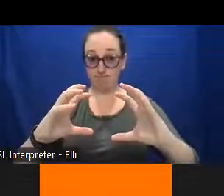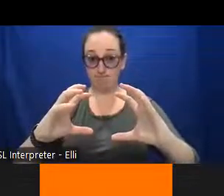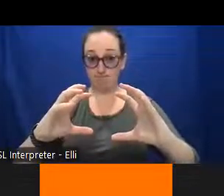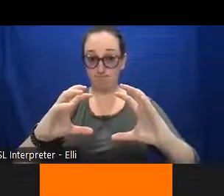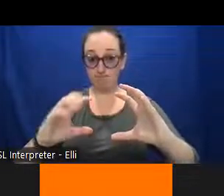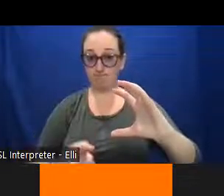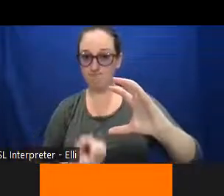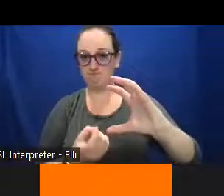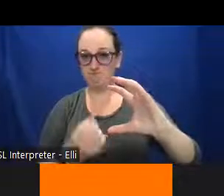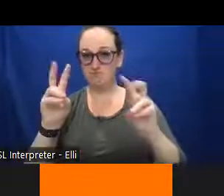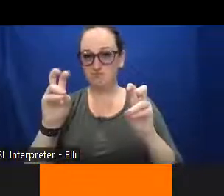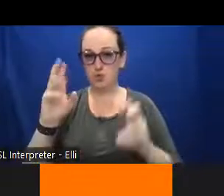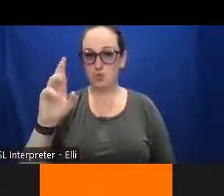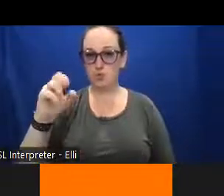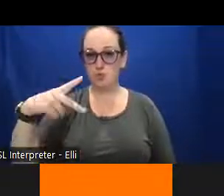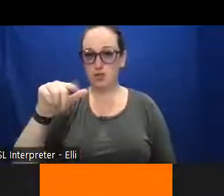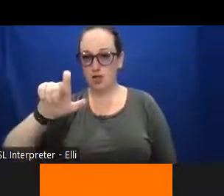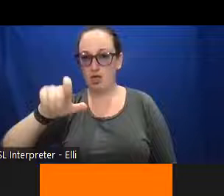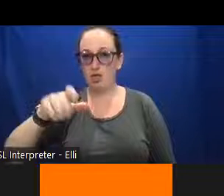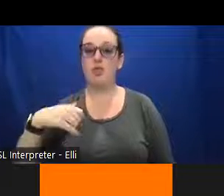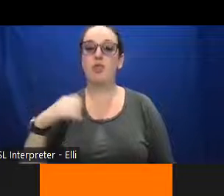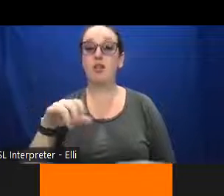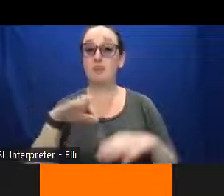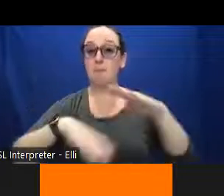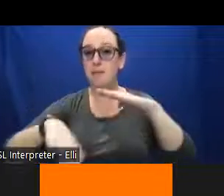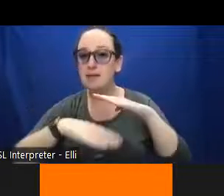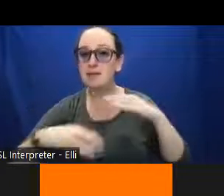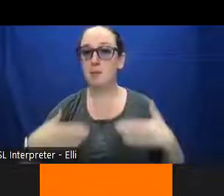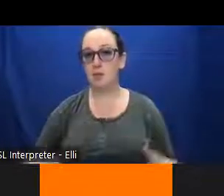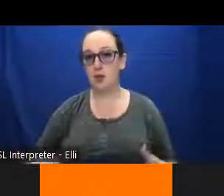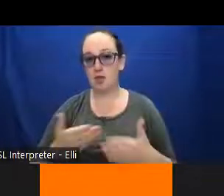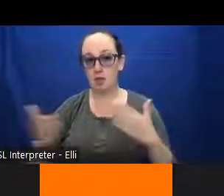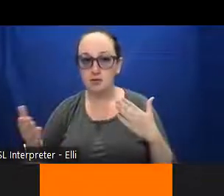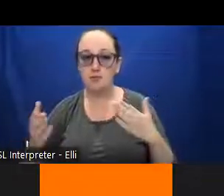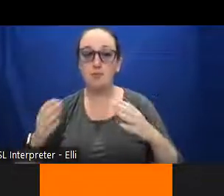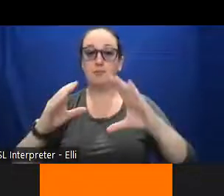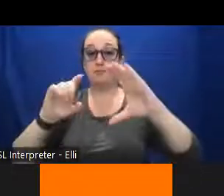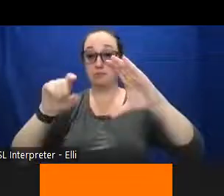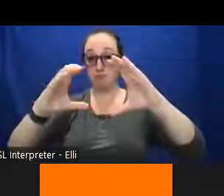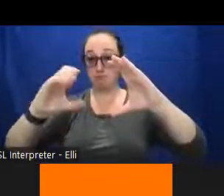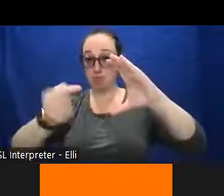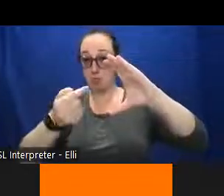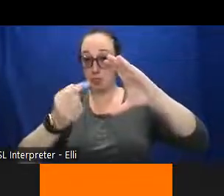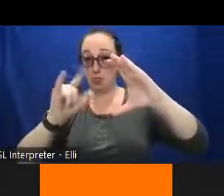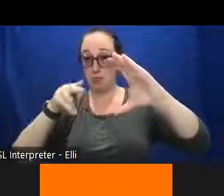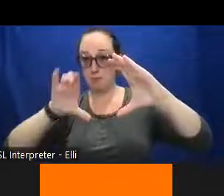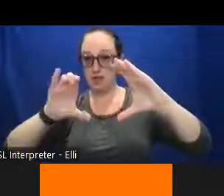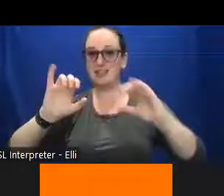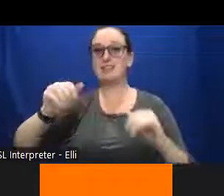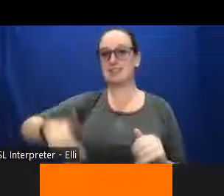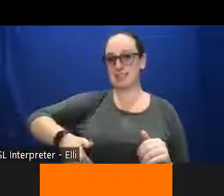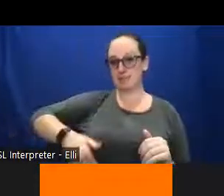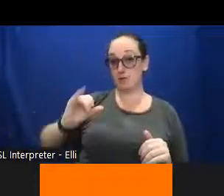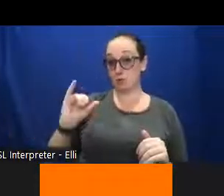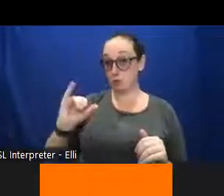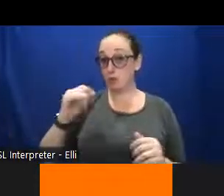The reptilian brain maintains basic bodily functions. The limbic system is also instinctive. It deals